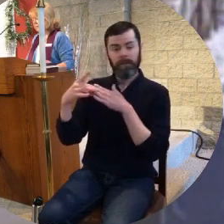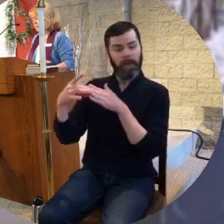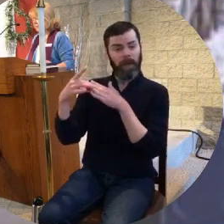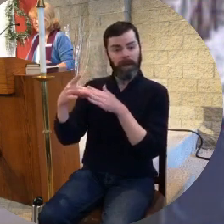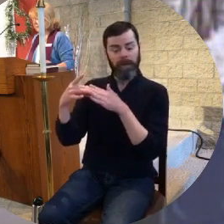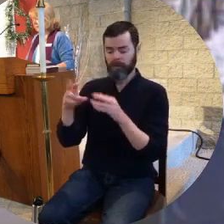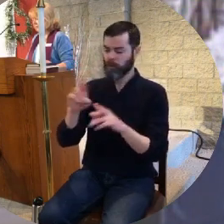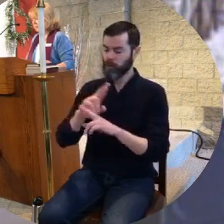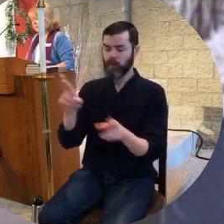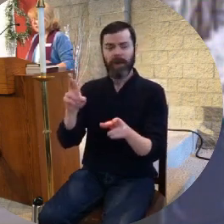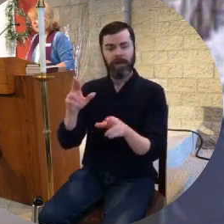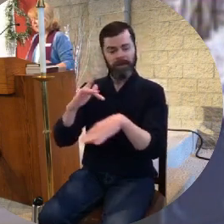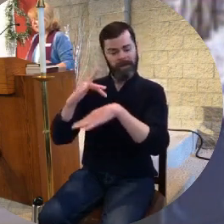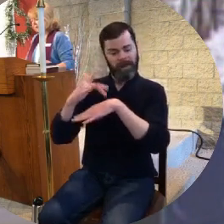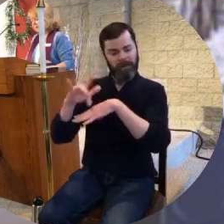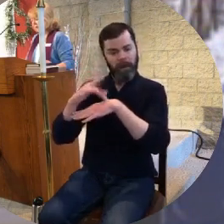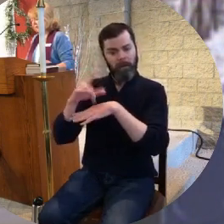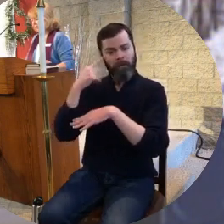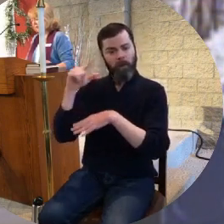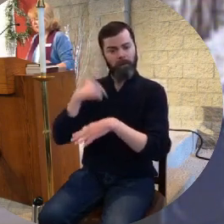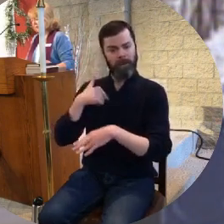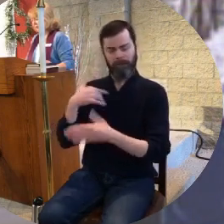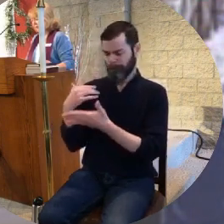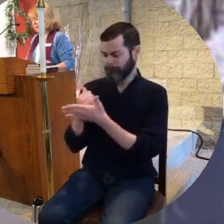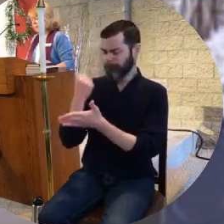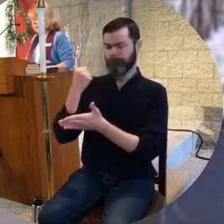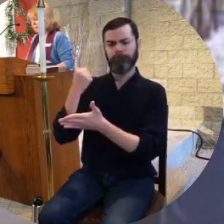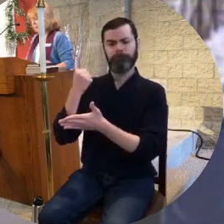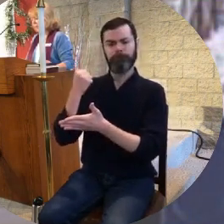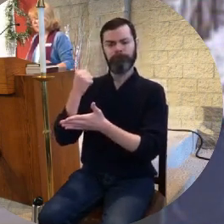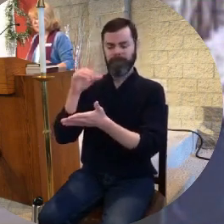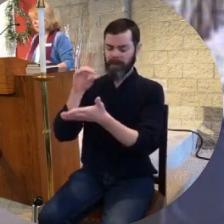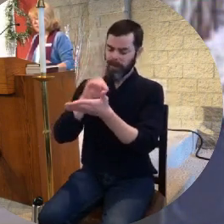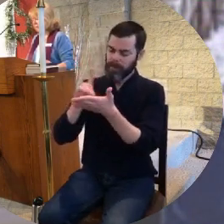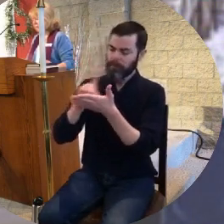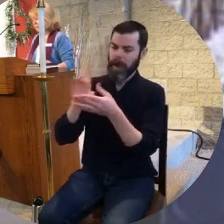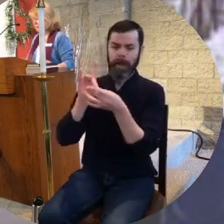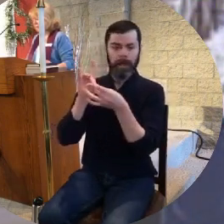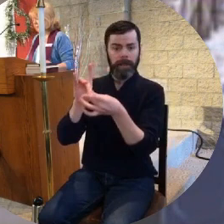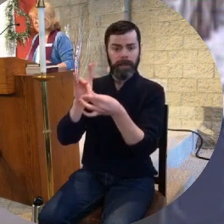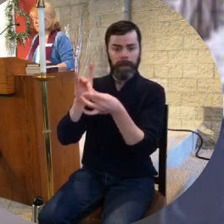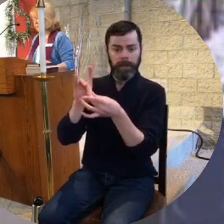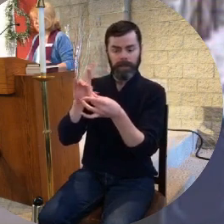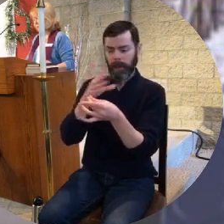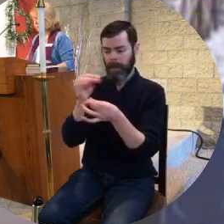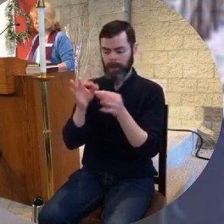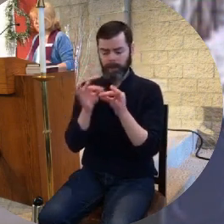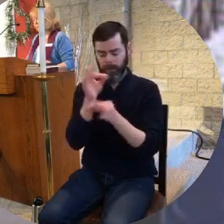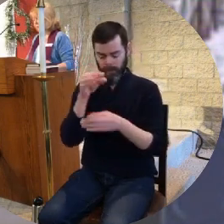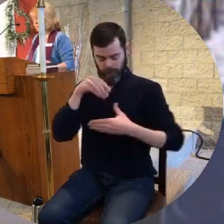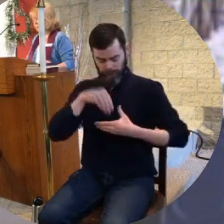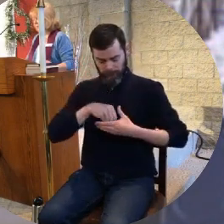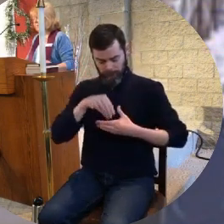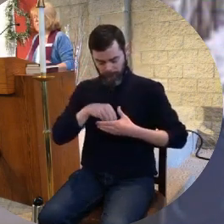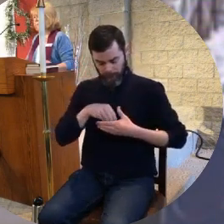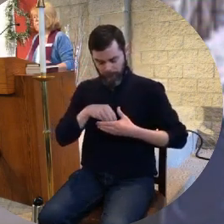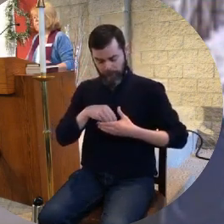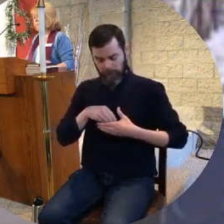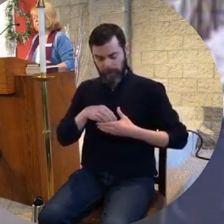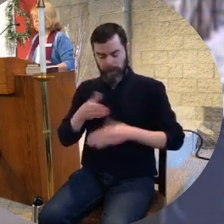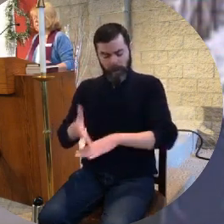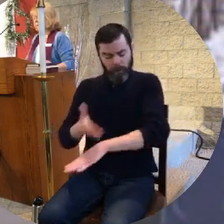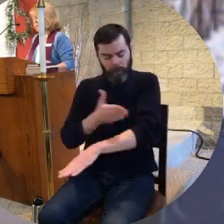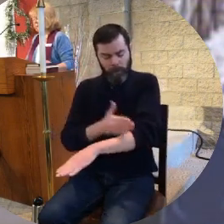creation through a divine connection. Through spirit within, my perspective changes and